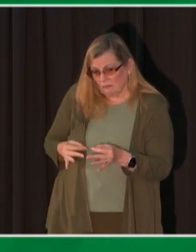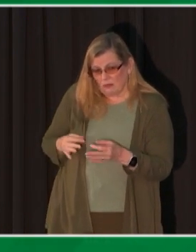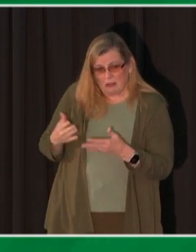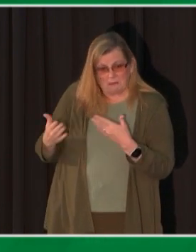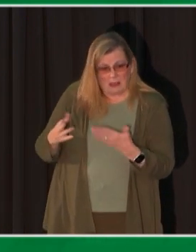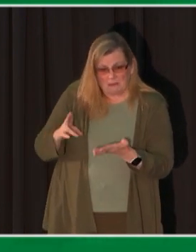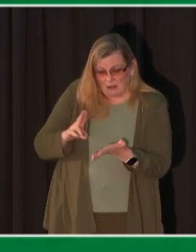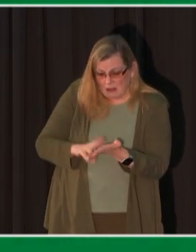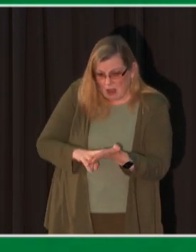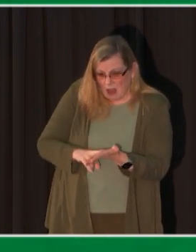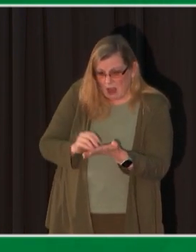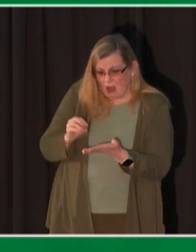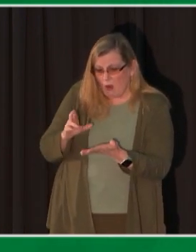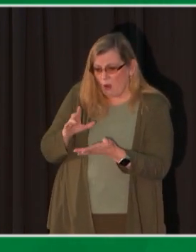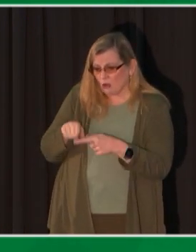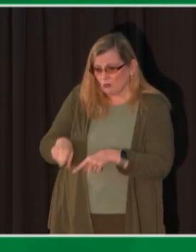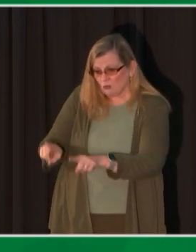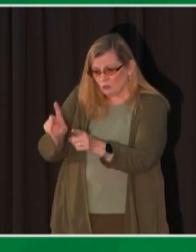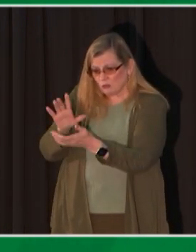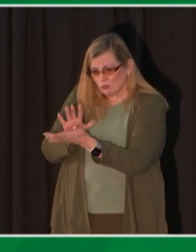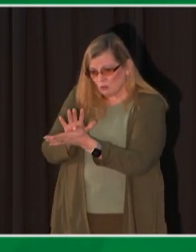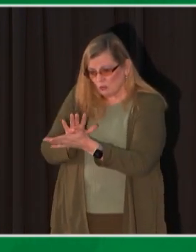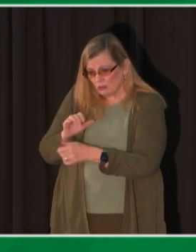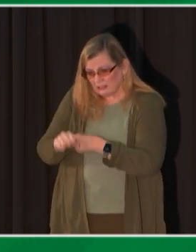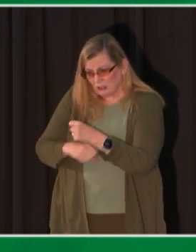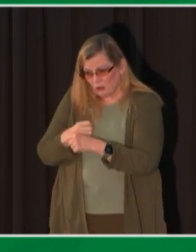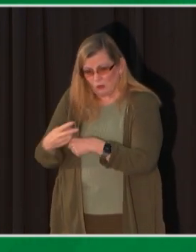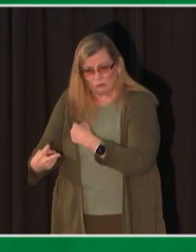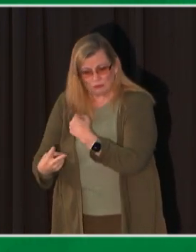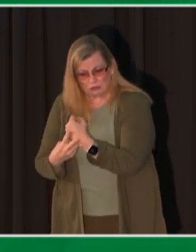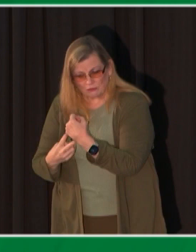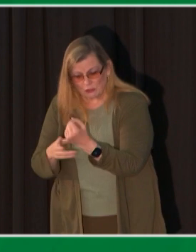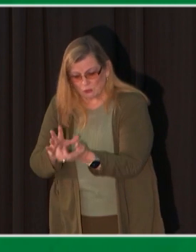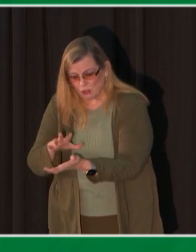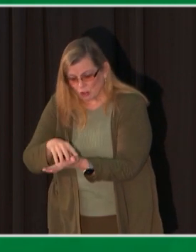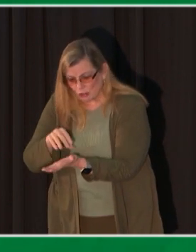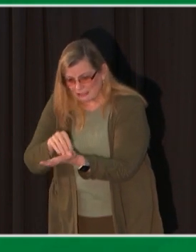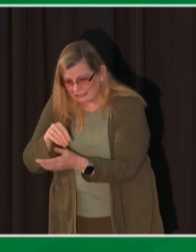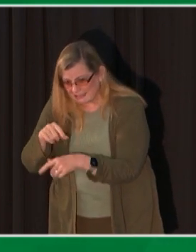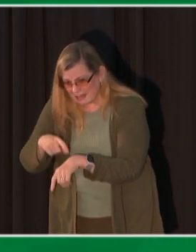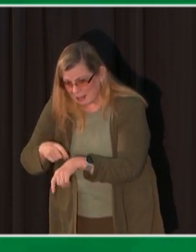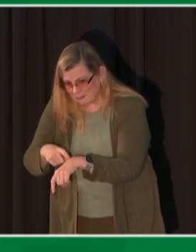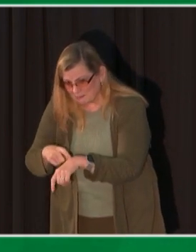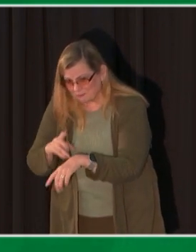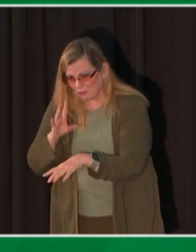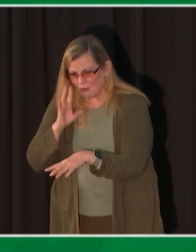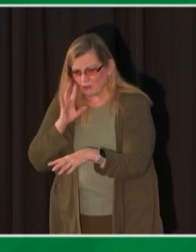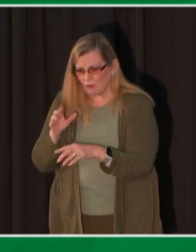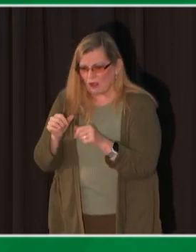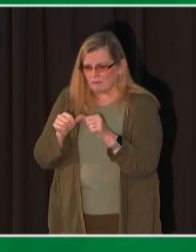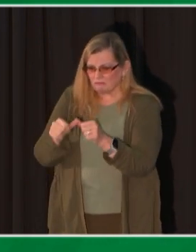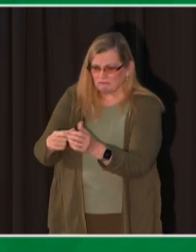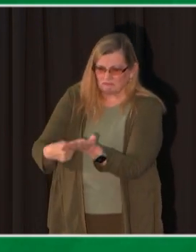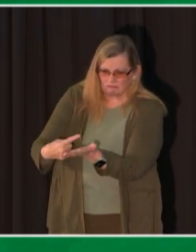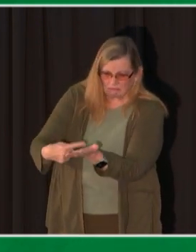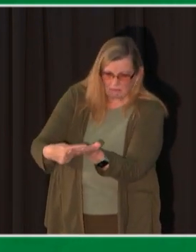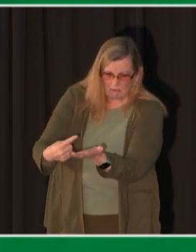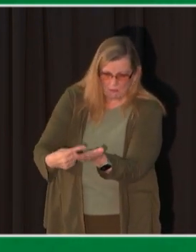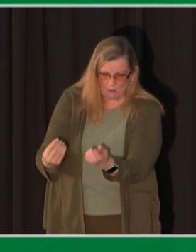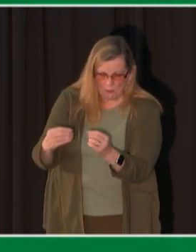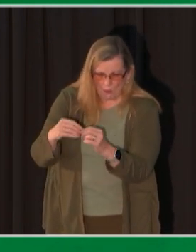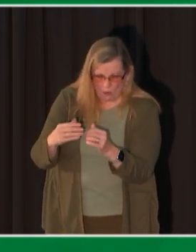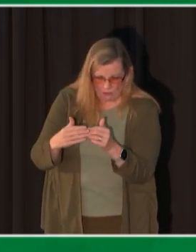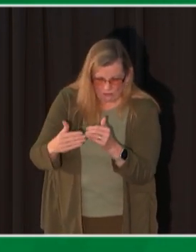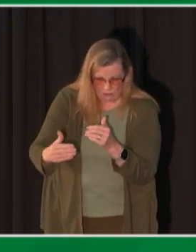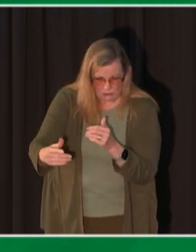to preserve learning time, and we'll continue to have further conversation of what that means for this summer and a potential early